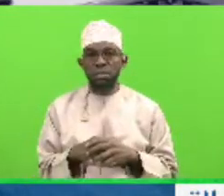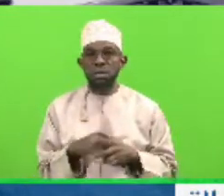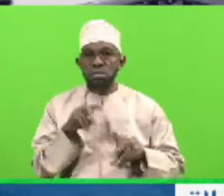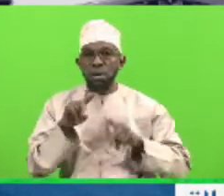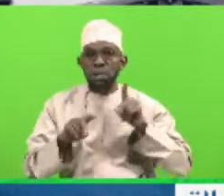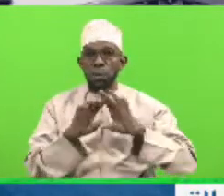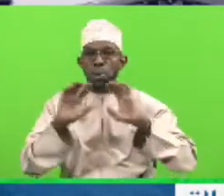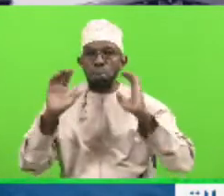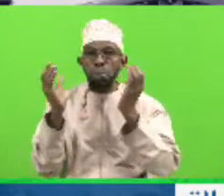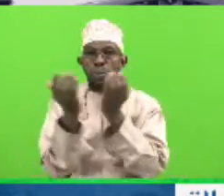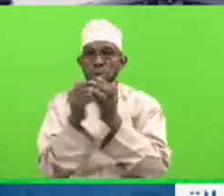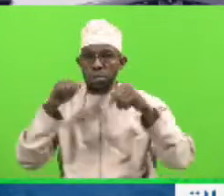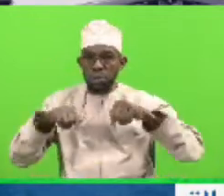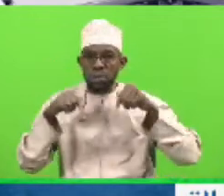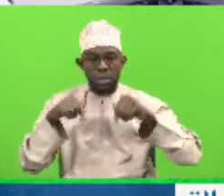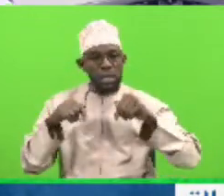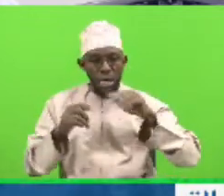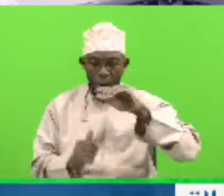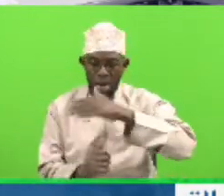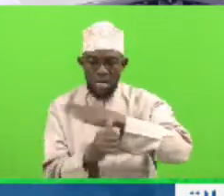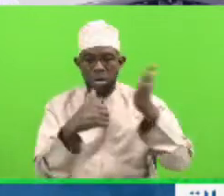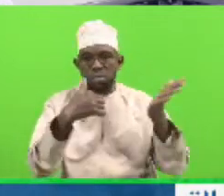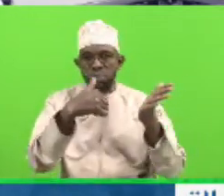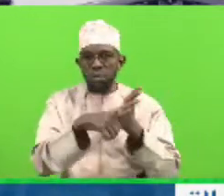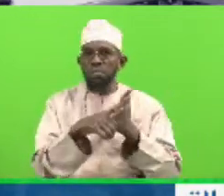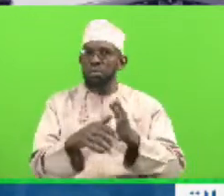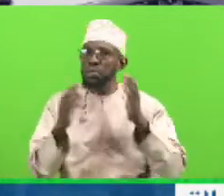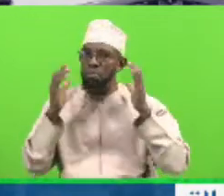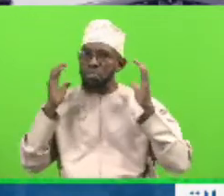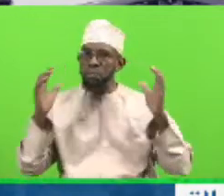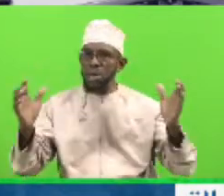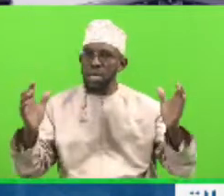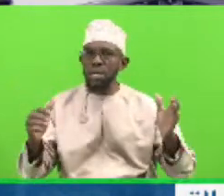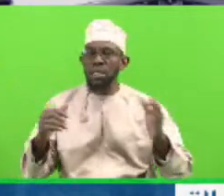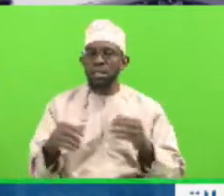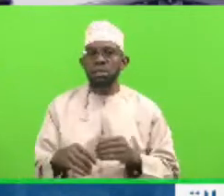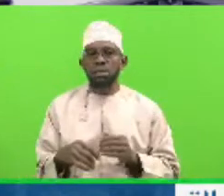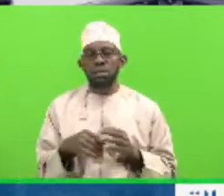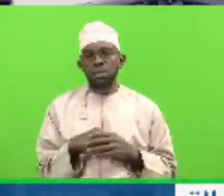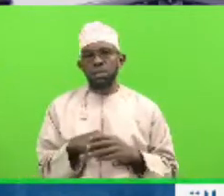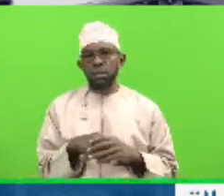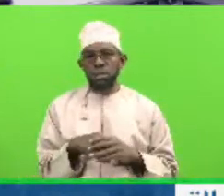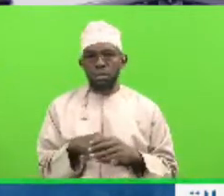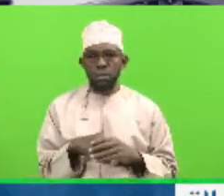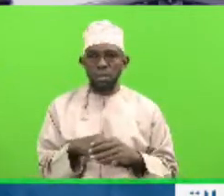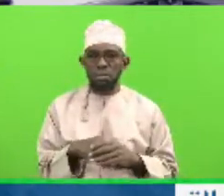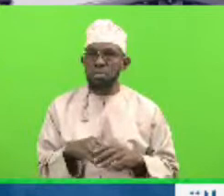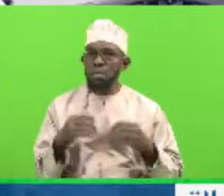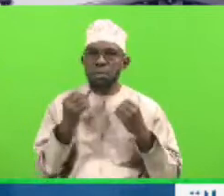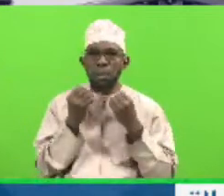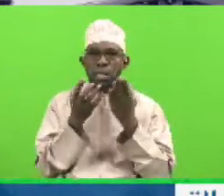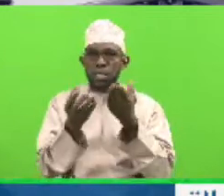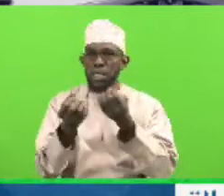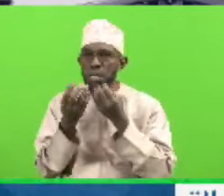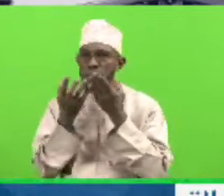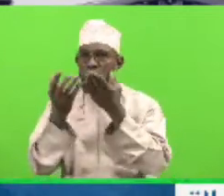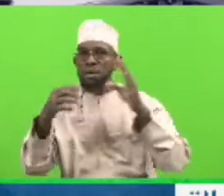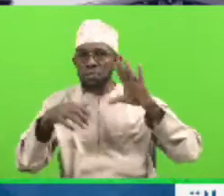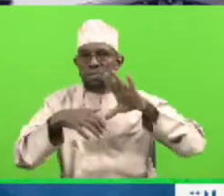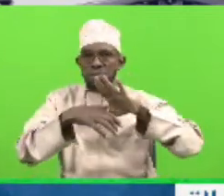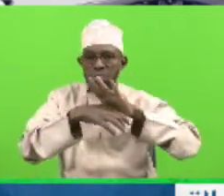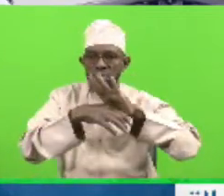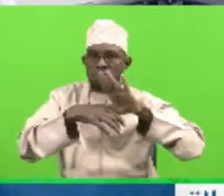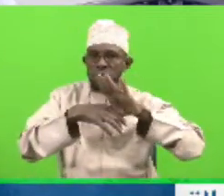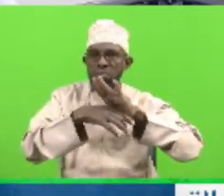People of the world today are under siege, being bombarded with messages about